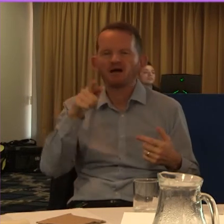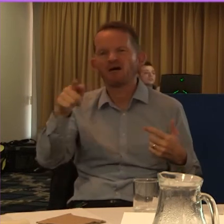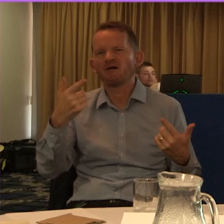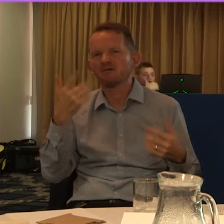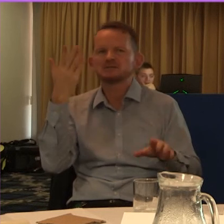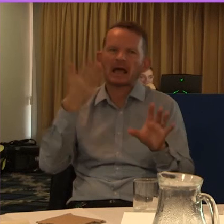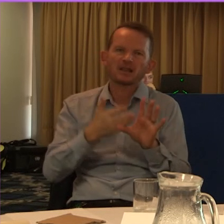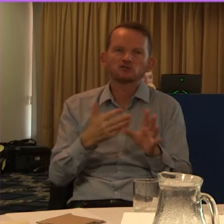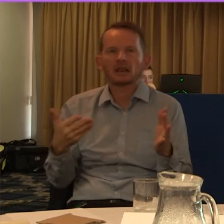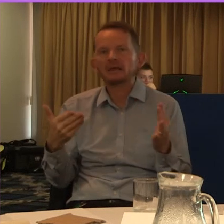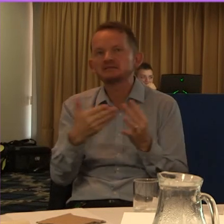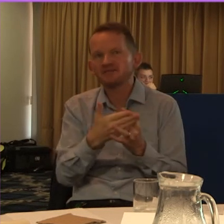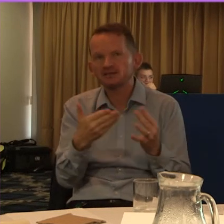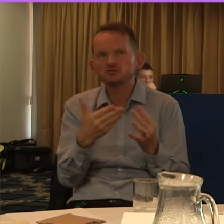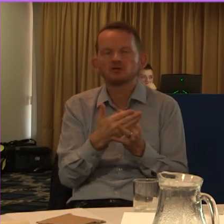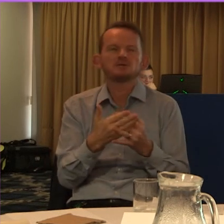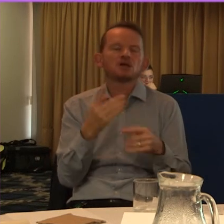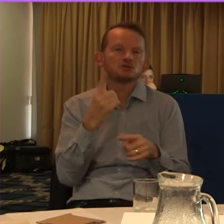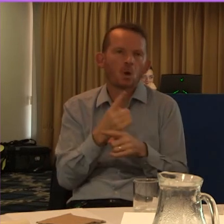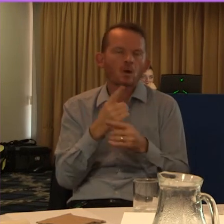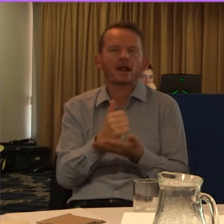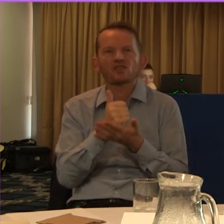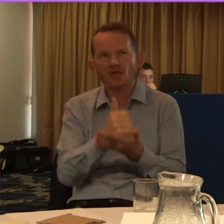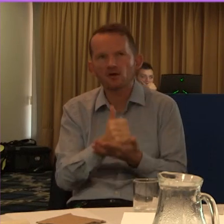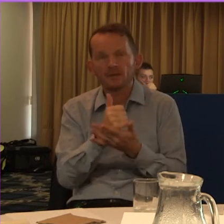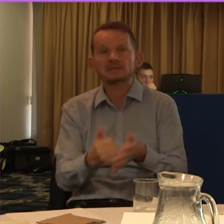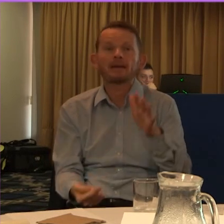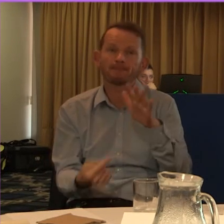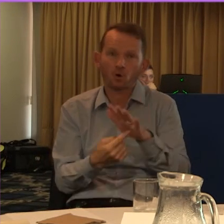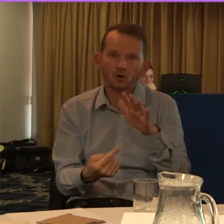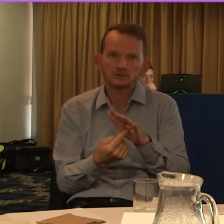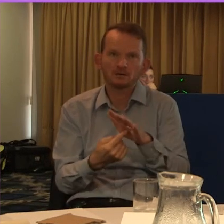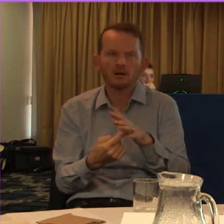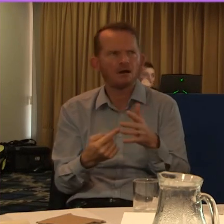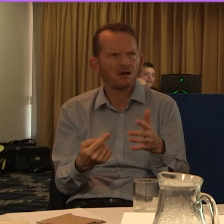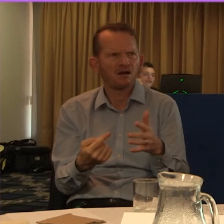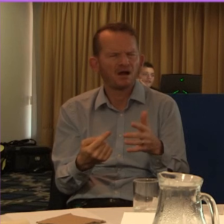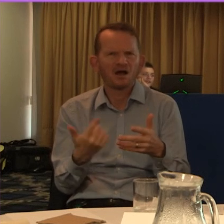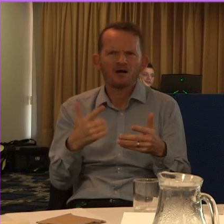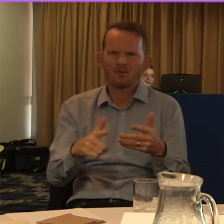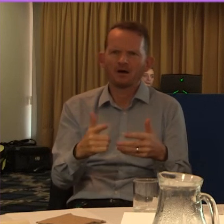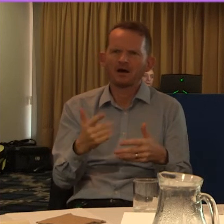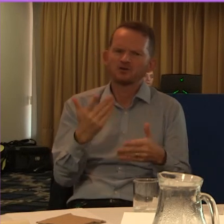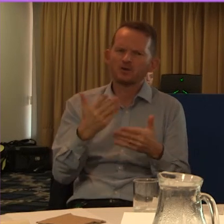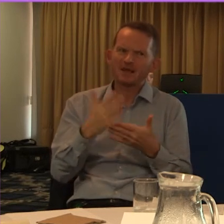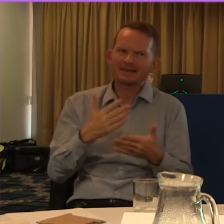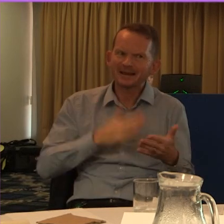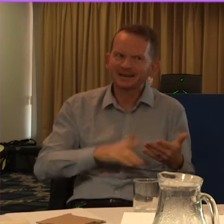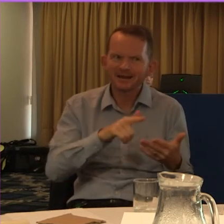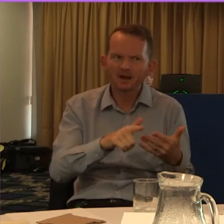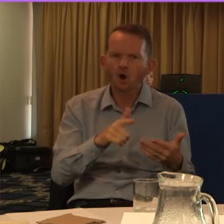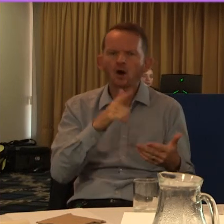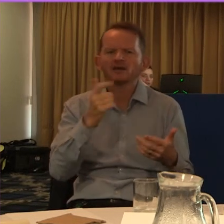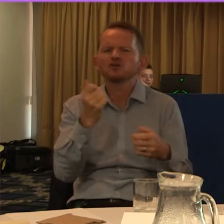always to say that, well, actually psychological interventions, talking therapies are important, when we're saying, well, do we actually really need